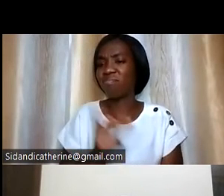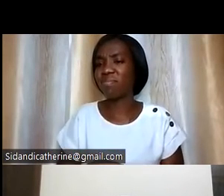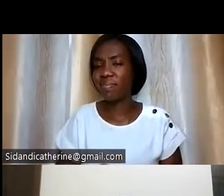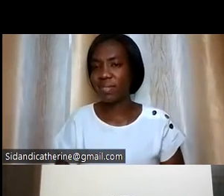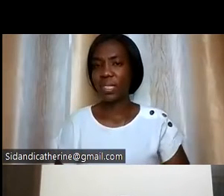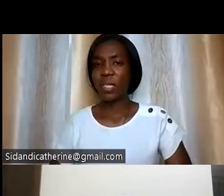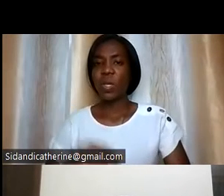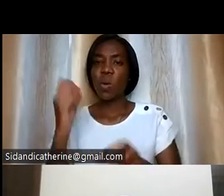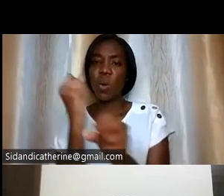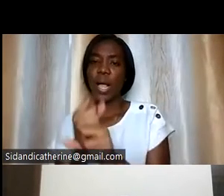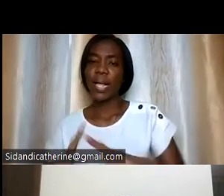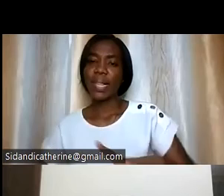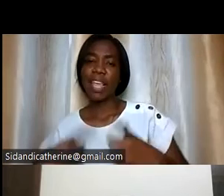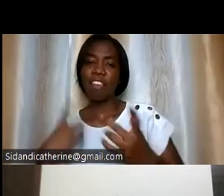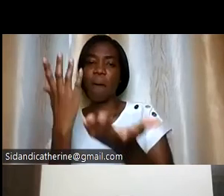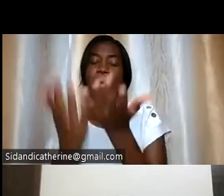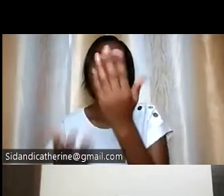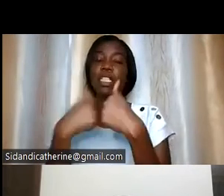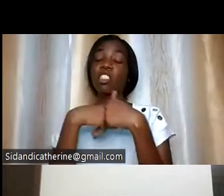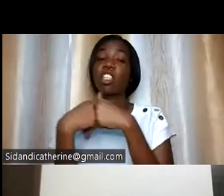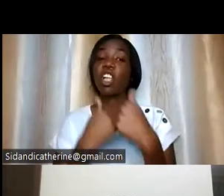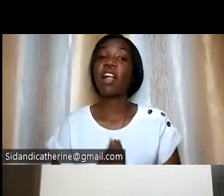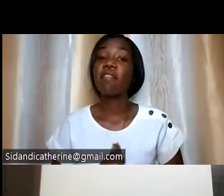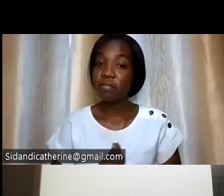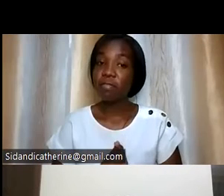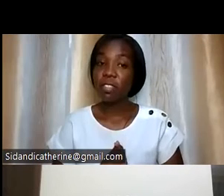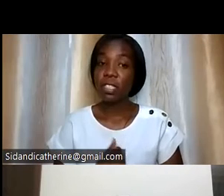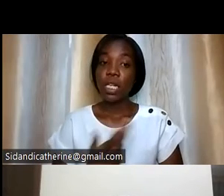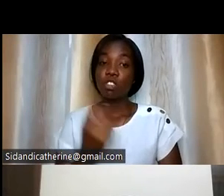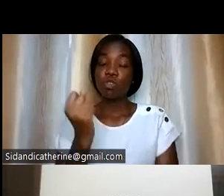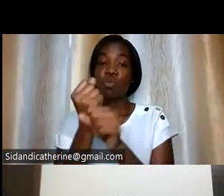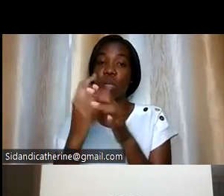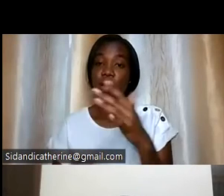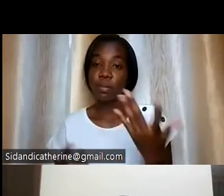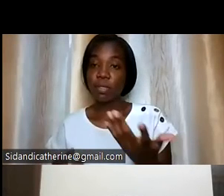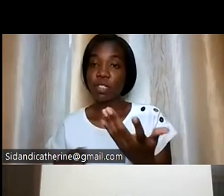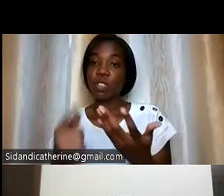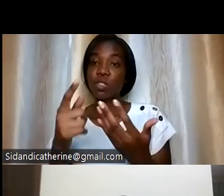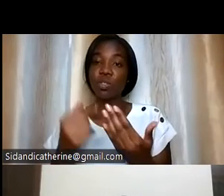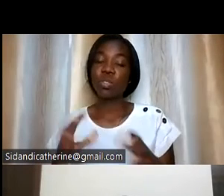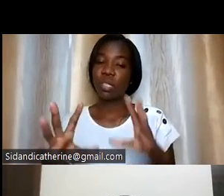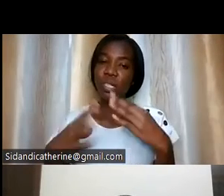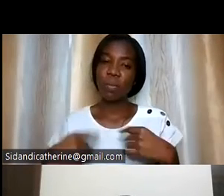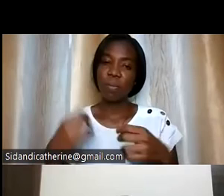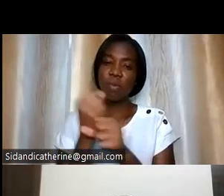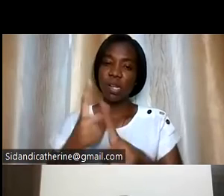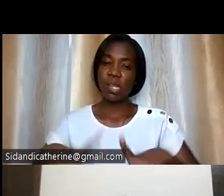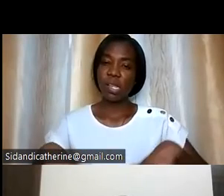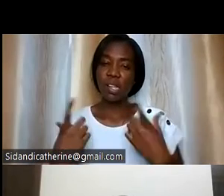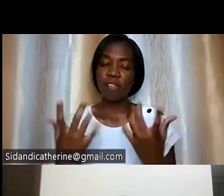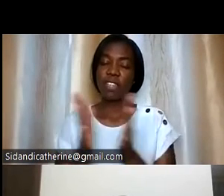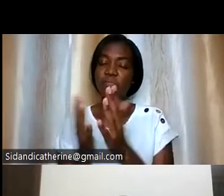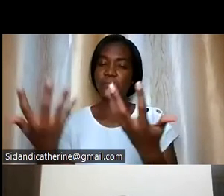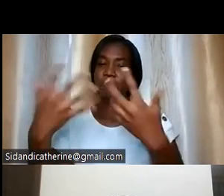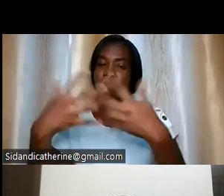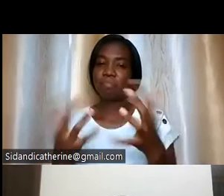Work-life balance is a challenge. What do? Embrace work-life integration. Attend